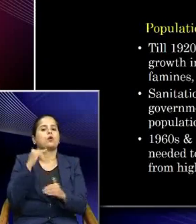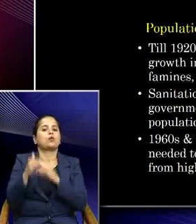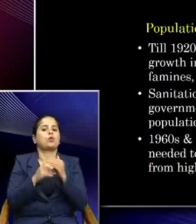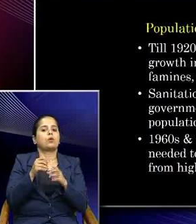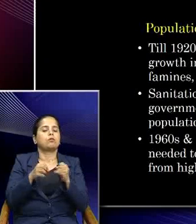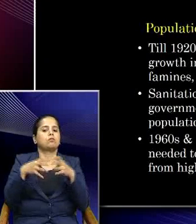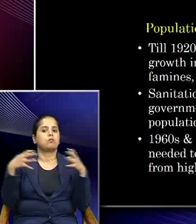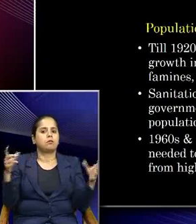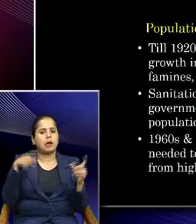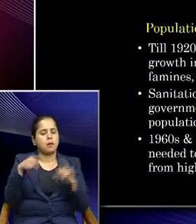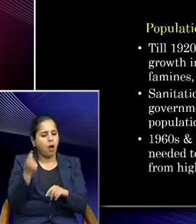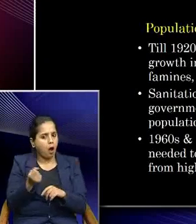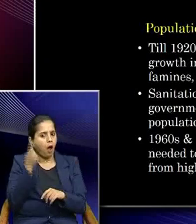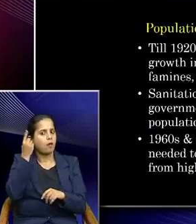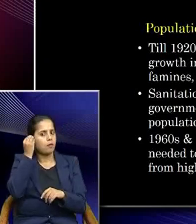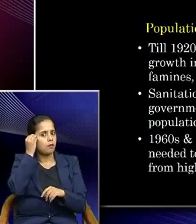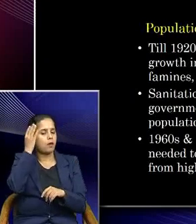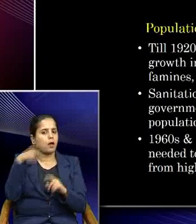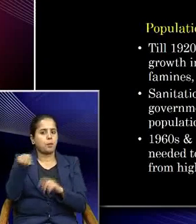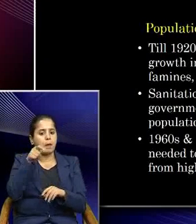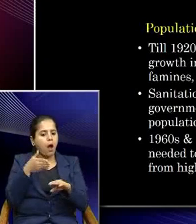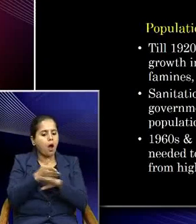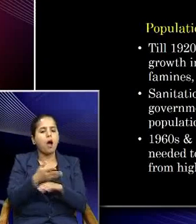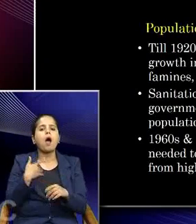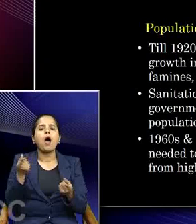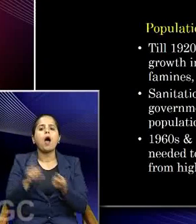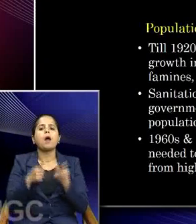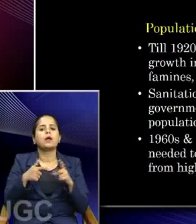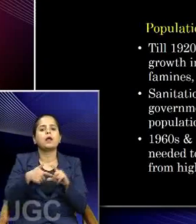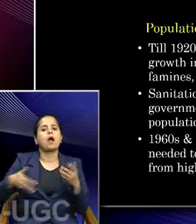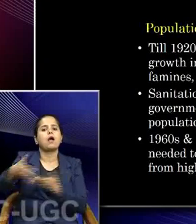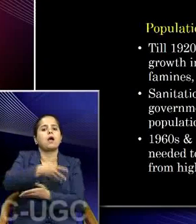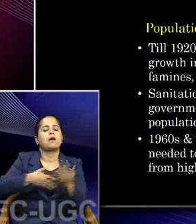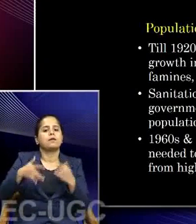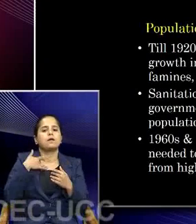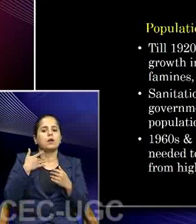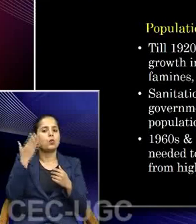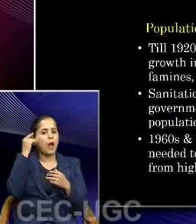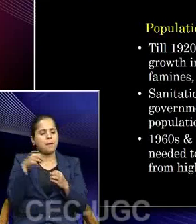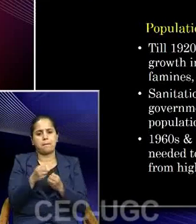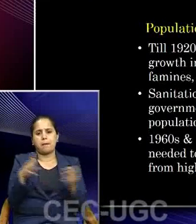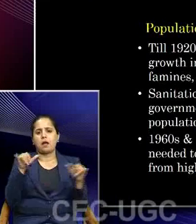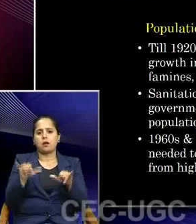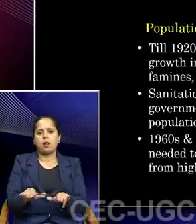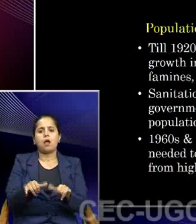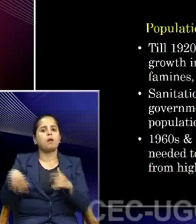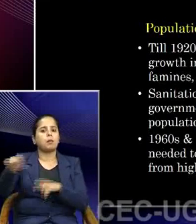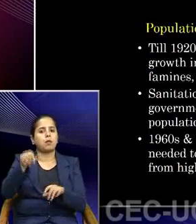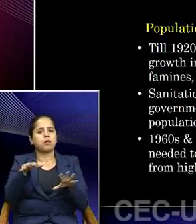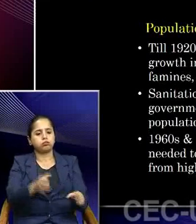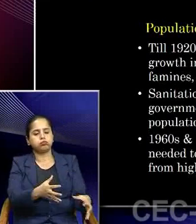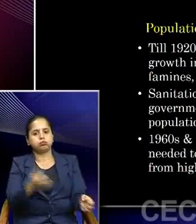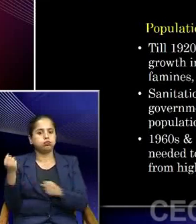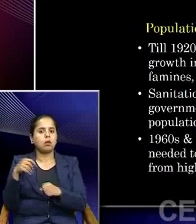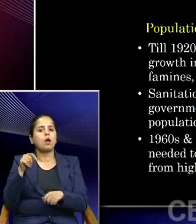people become aware of the harm that was being caused on the environment, because a lot of lands were being taken up for